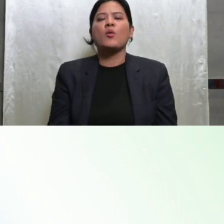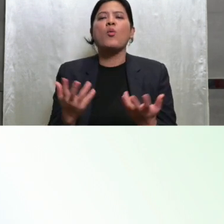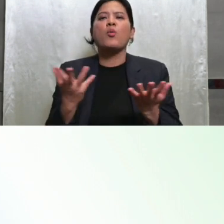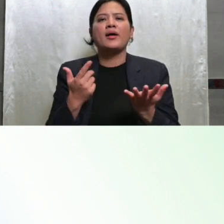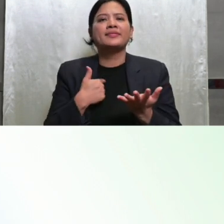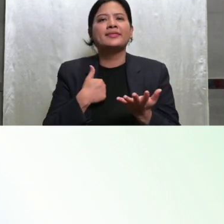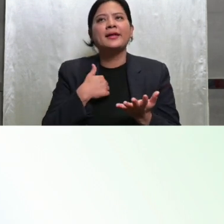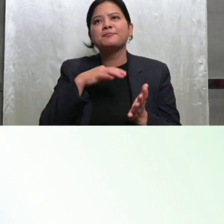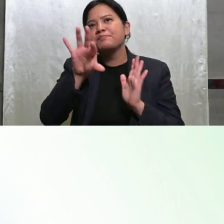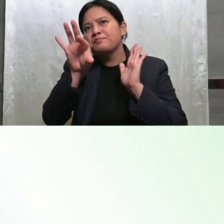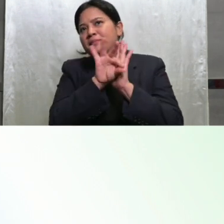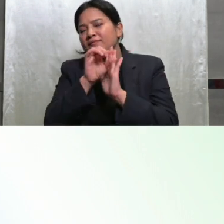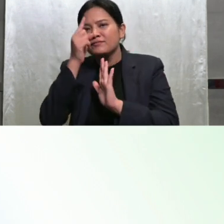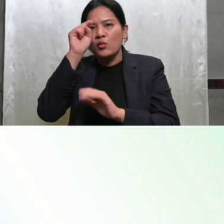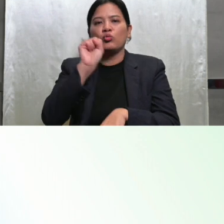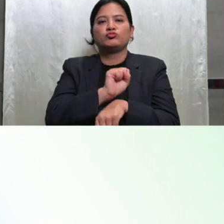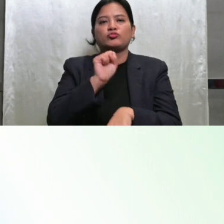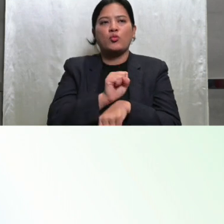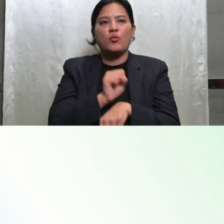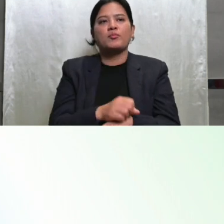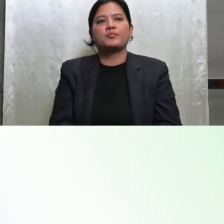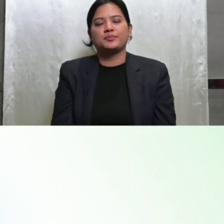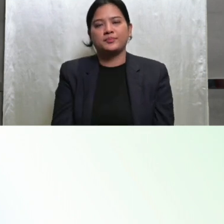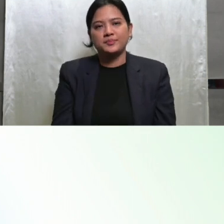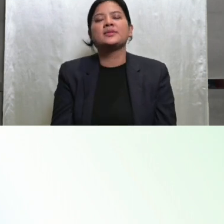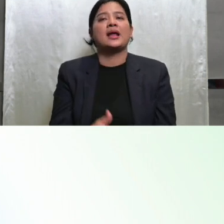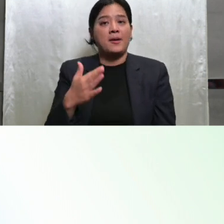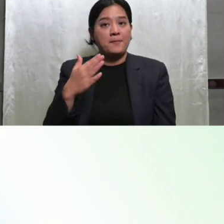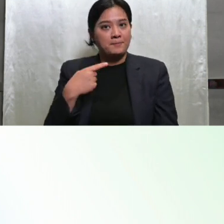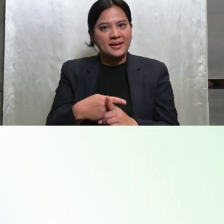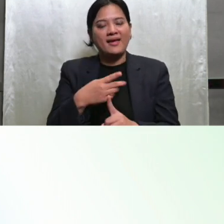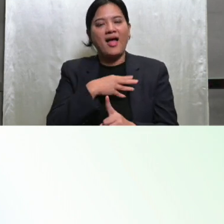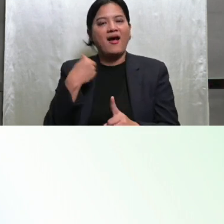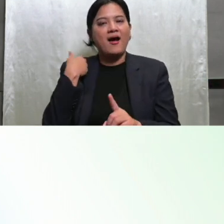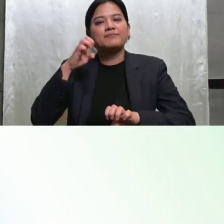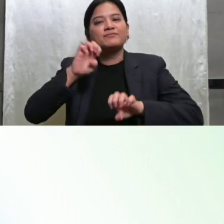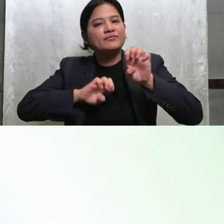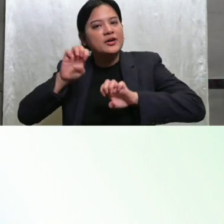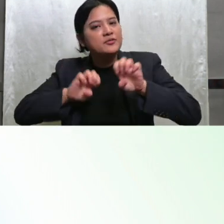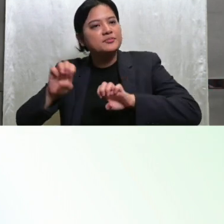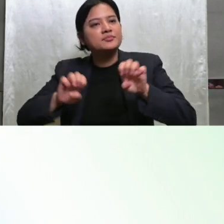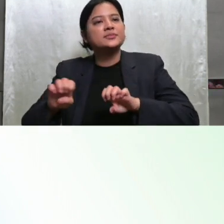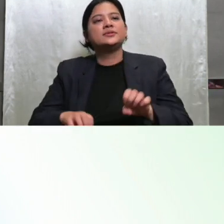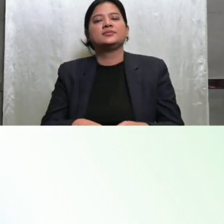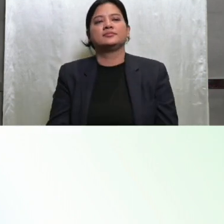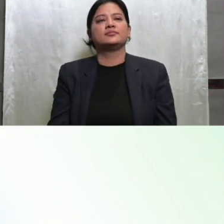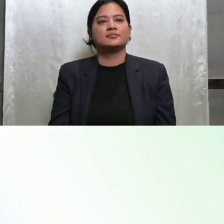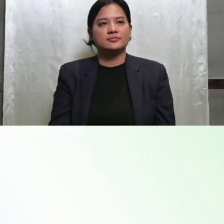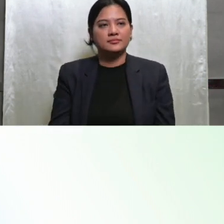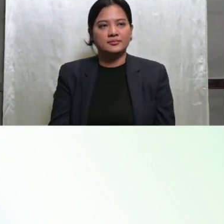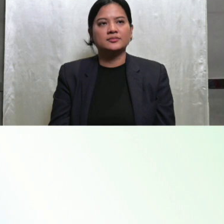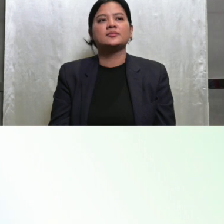free as well in the platform. And once you register on skillsbuild.org, you can take these career